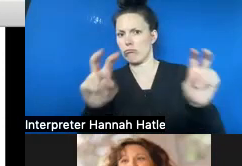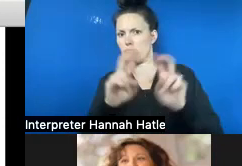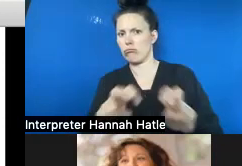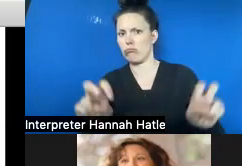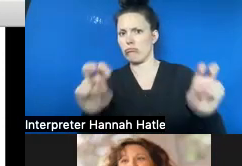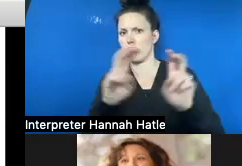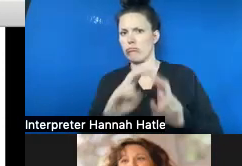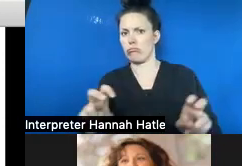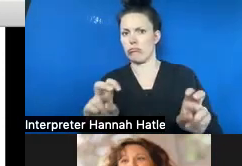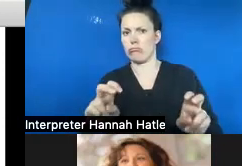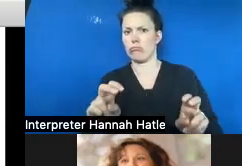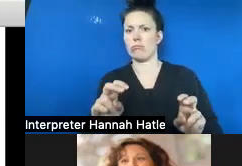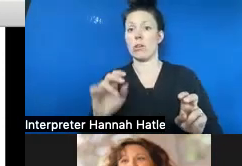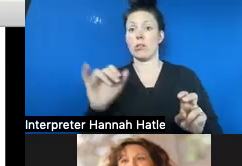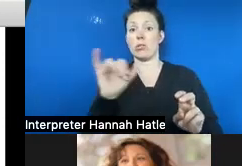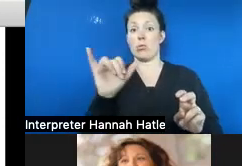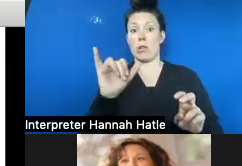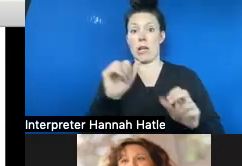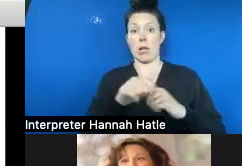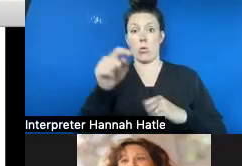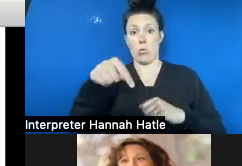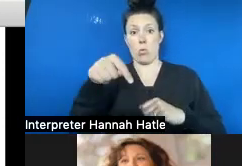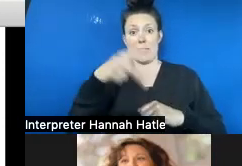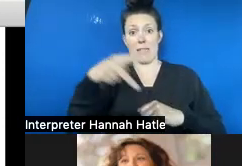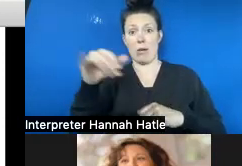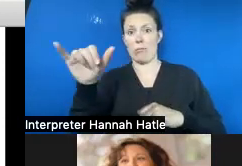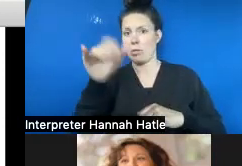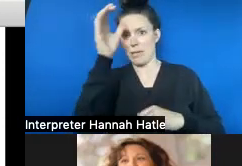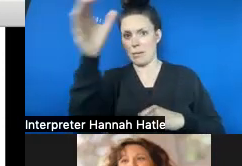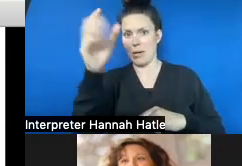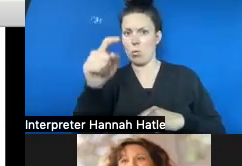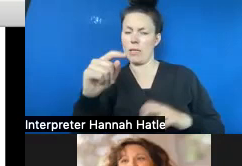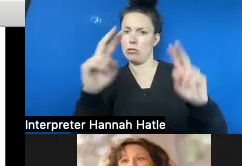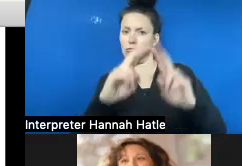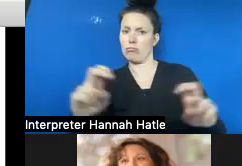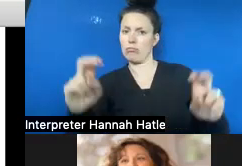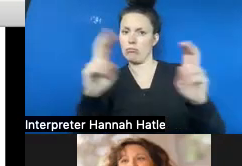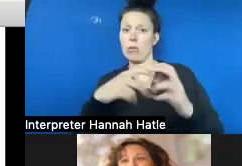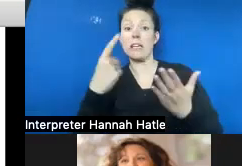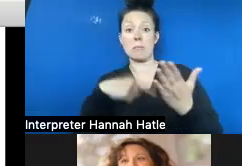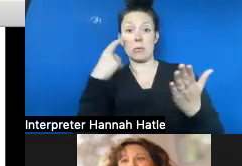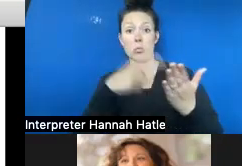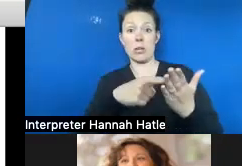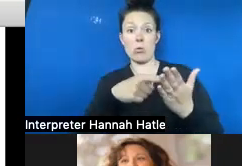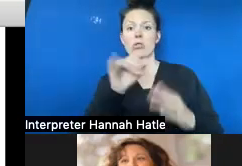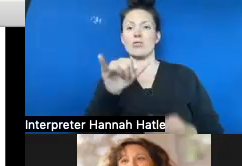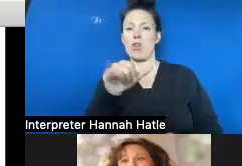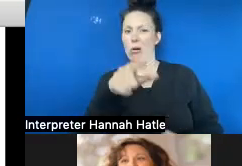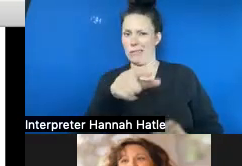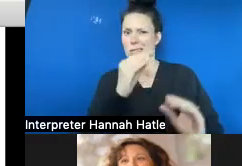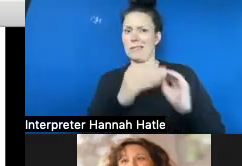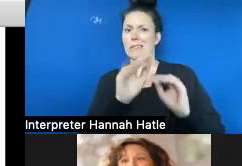that's what we're trying to do even with this, with these PowerPoints. And sometimes we catch places that we missed it where we have real